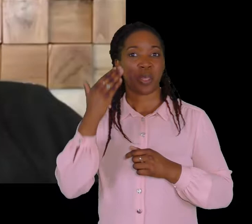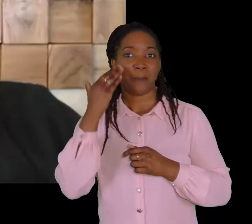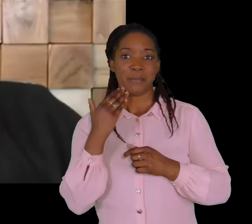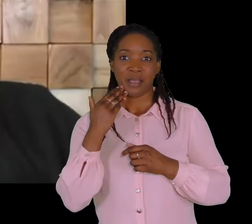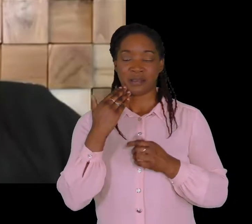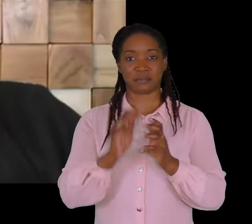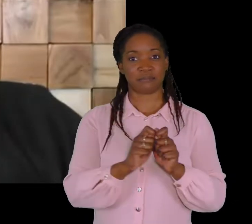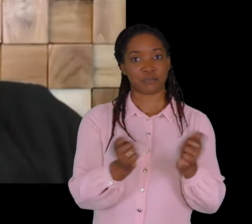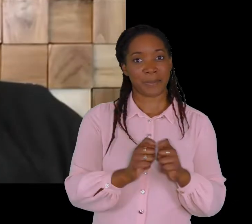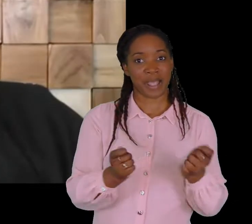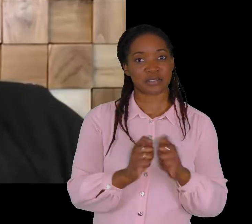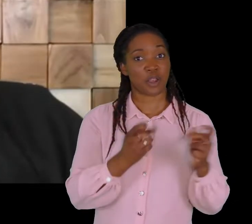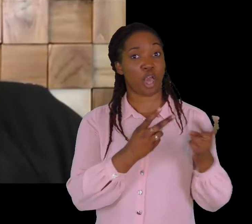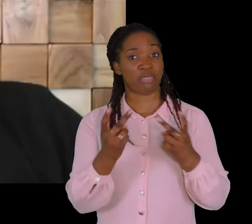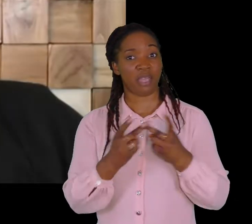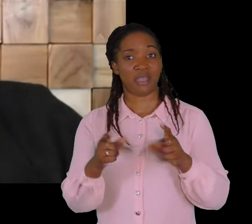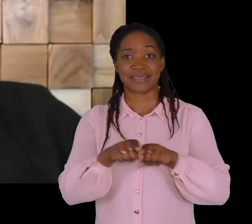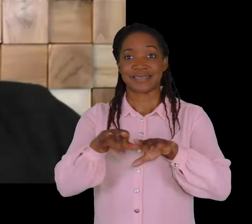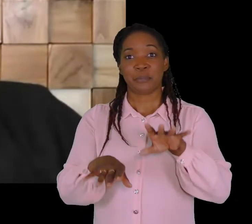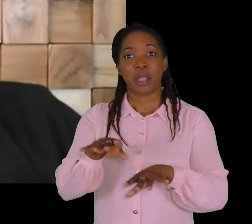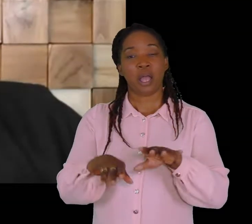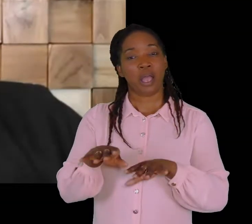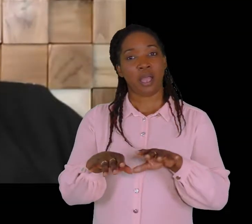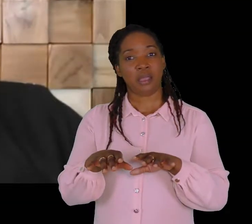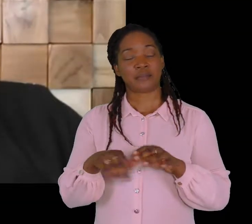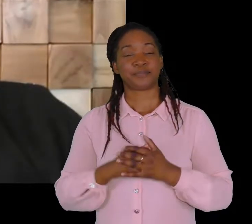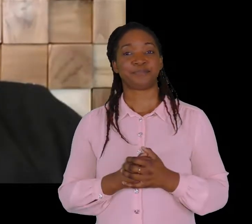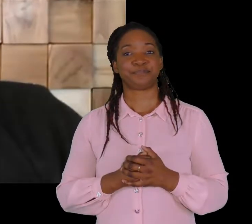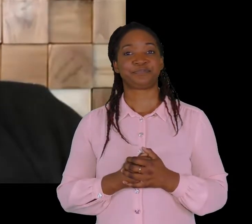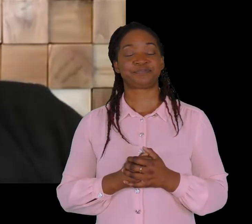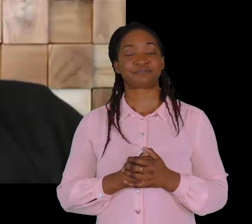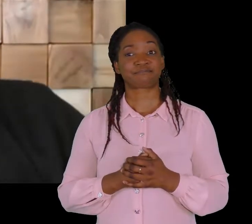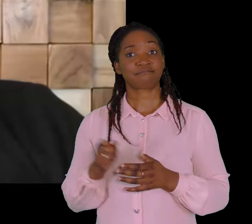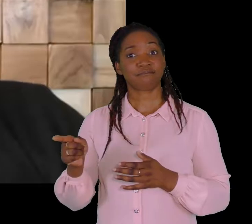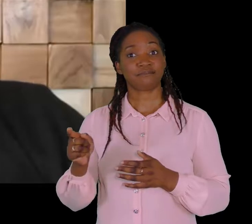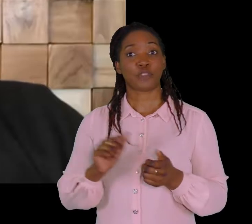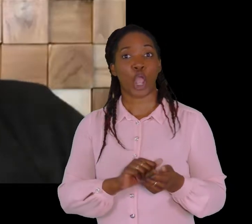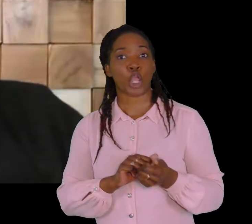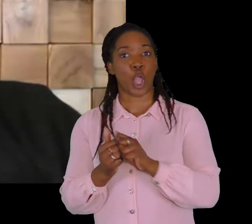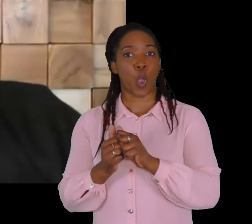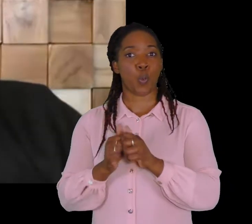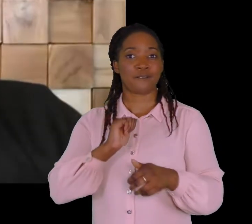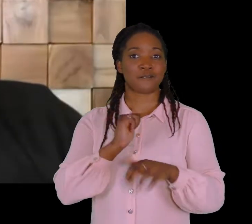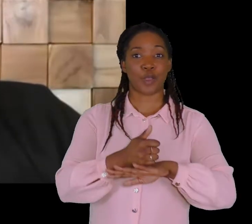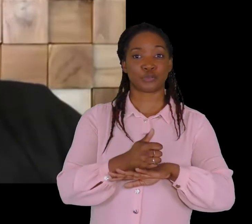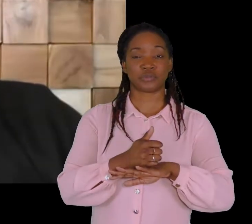Black Atlantic, Modernity and Double Consciousness, and other seminal exhibitions. He's the